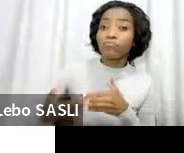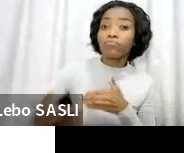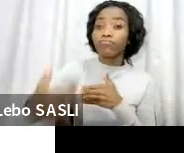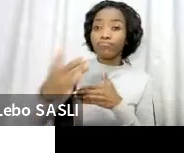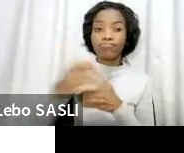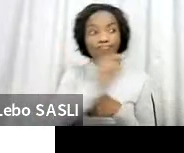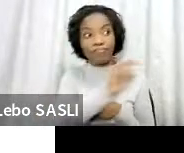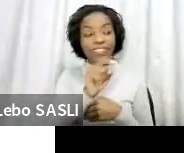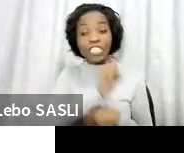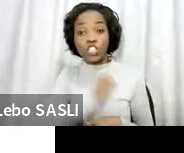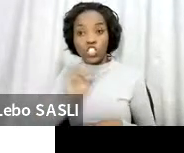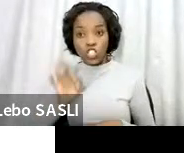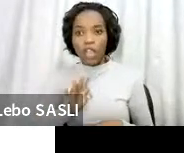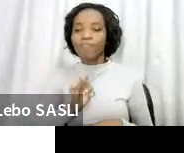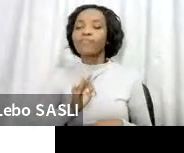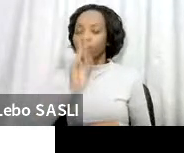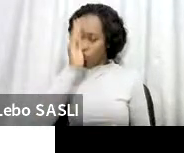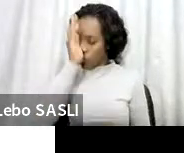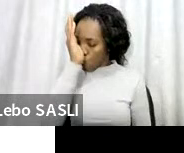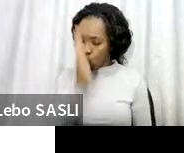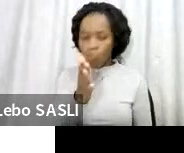you. Yes,